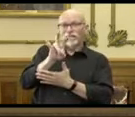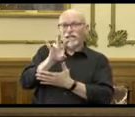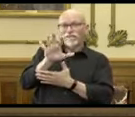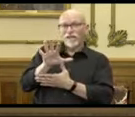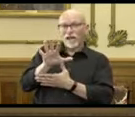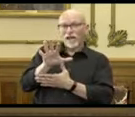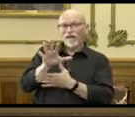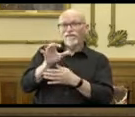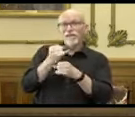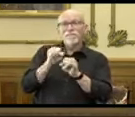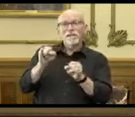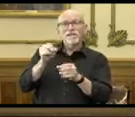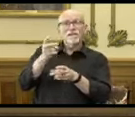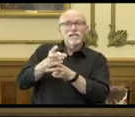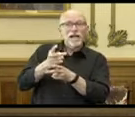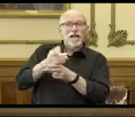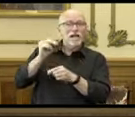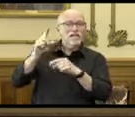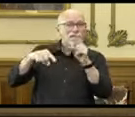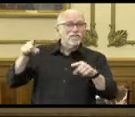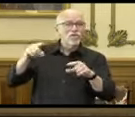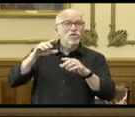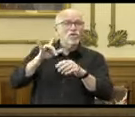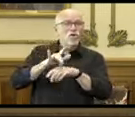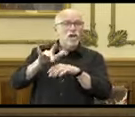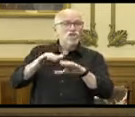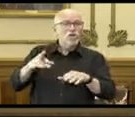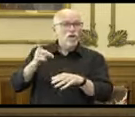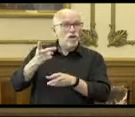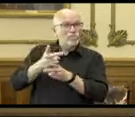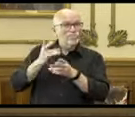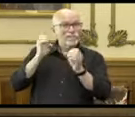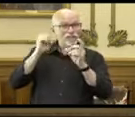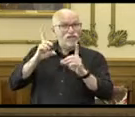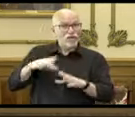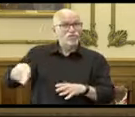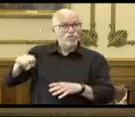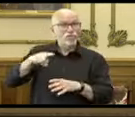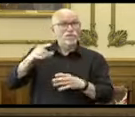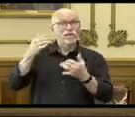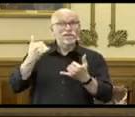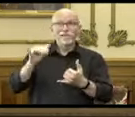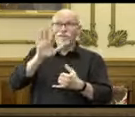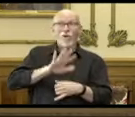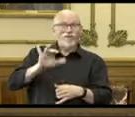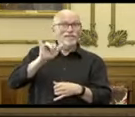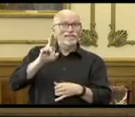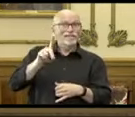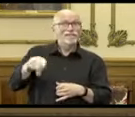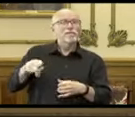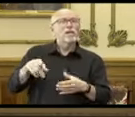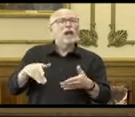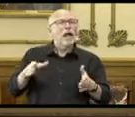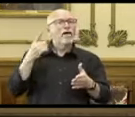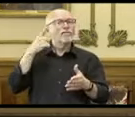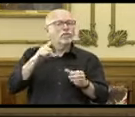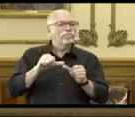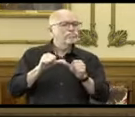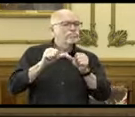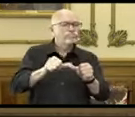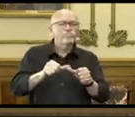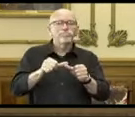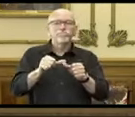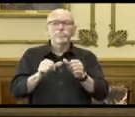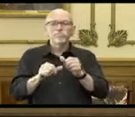29,575 independent, caring, and diverse early childhood educators are following in all corners of Indiana have allowed for ongoing availability